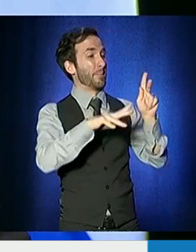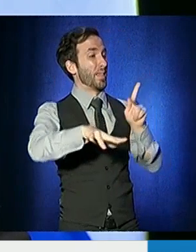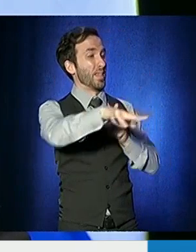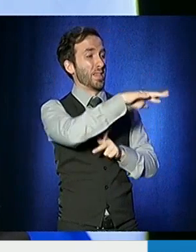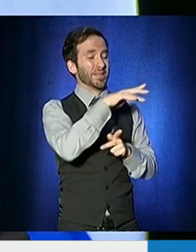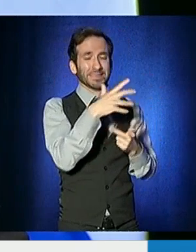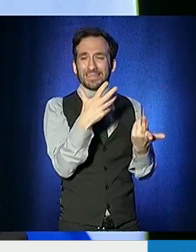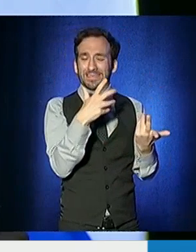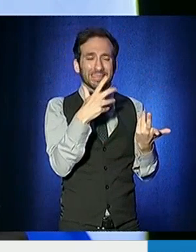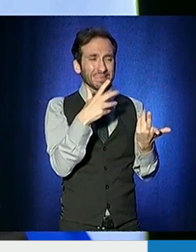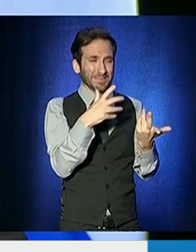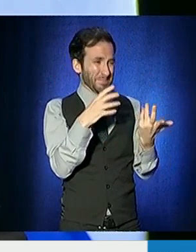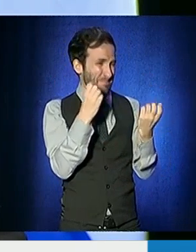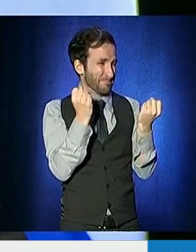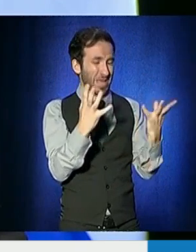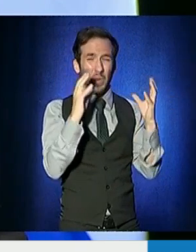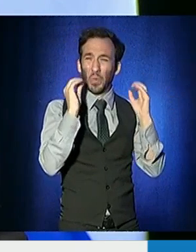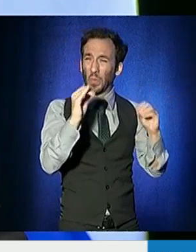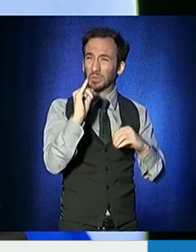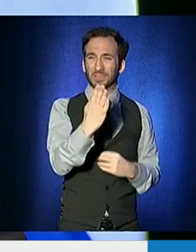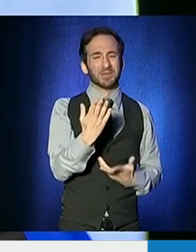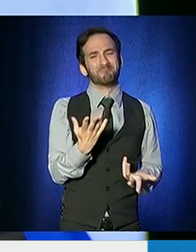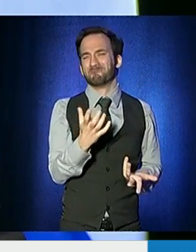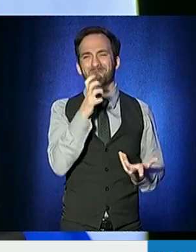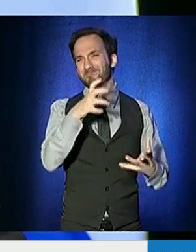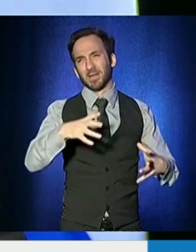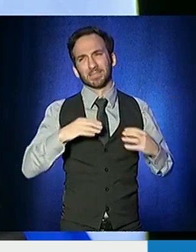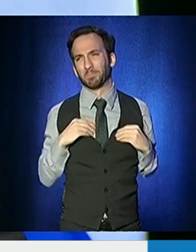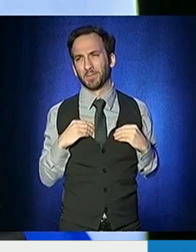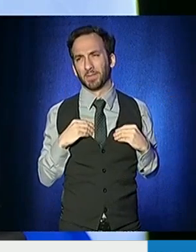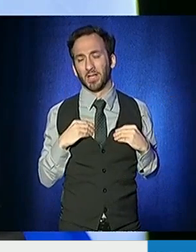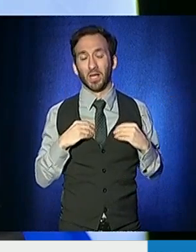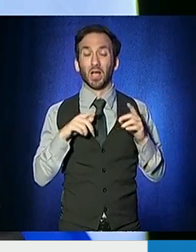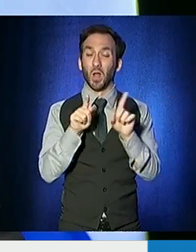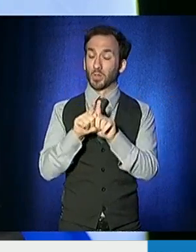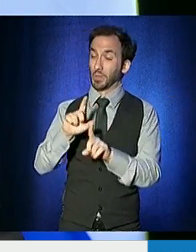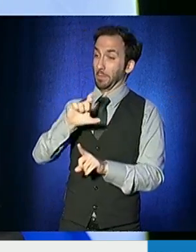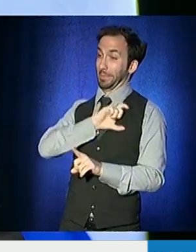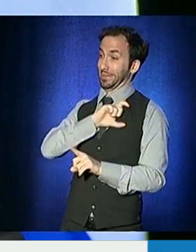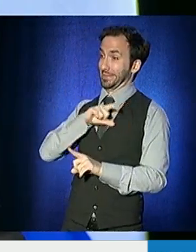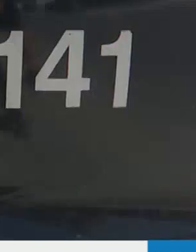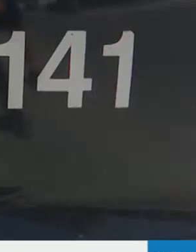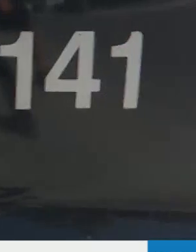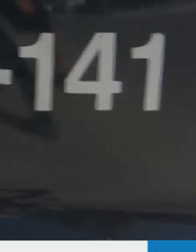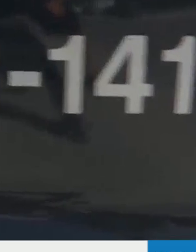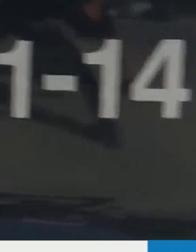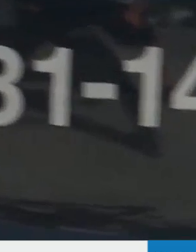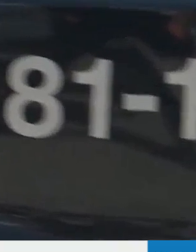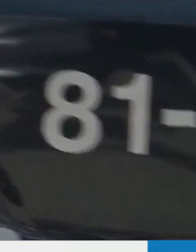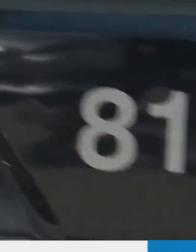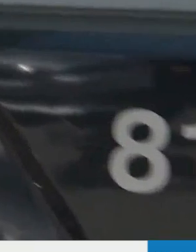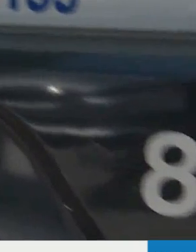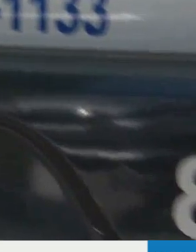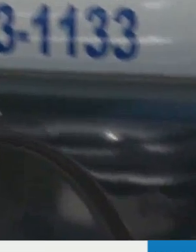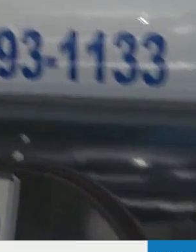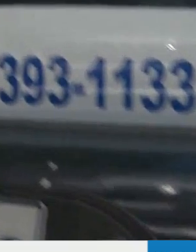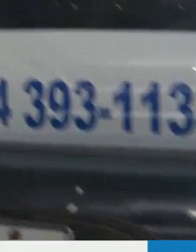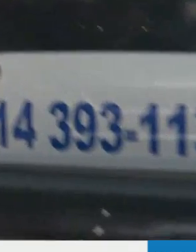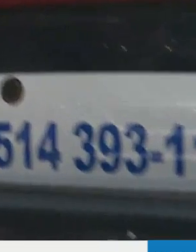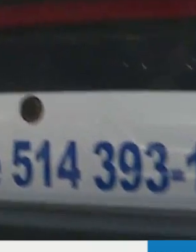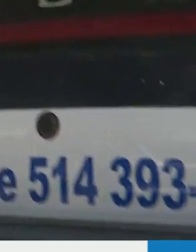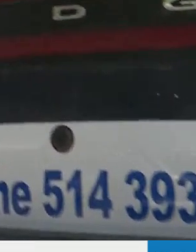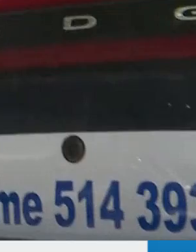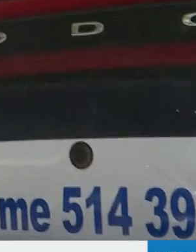And we know also that we have to settle some problems with the police people. Asked about the definition of